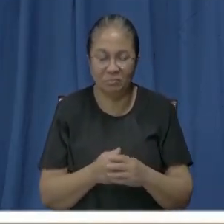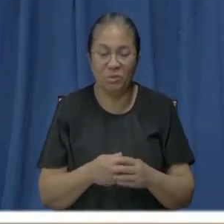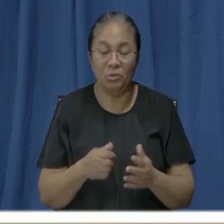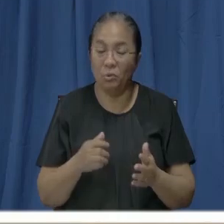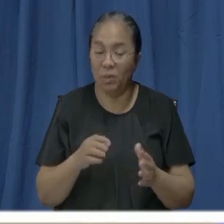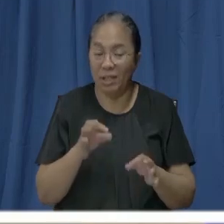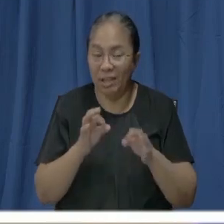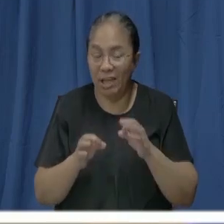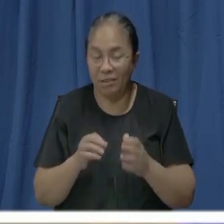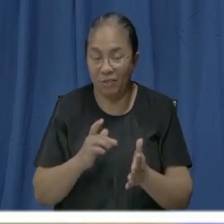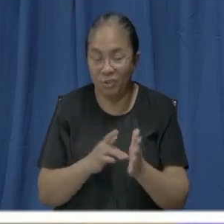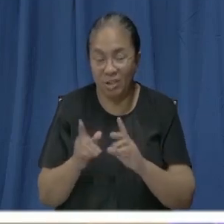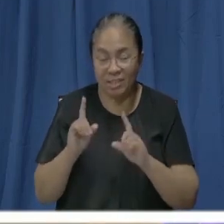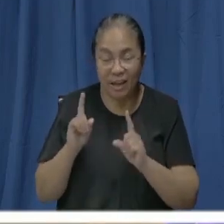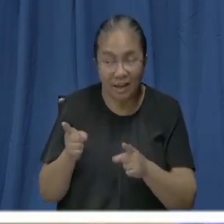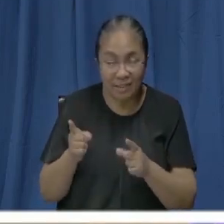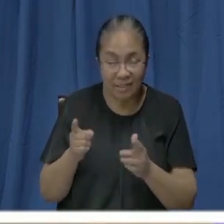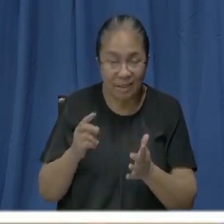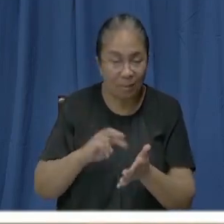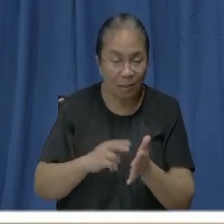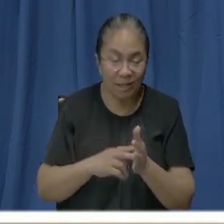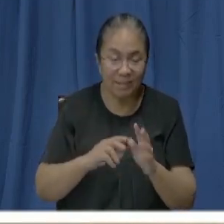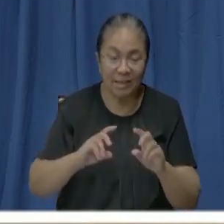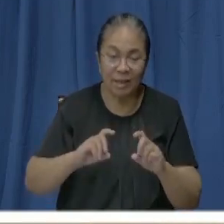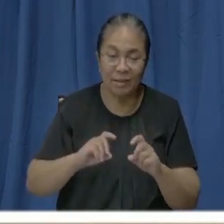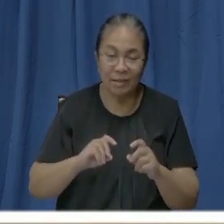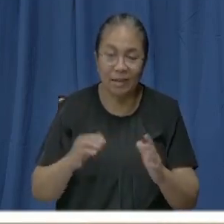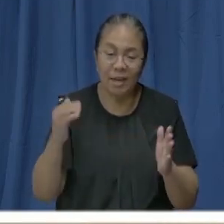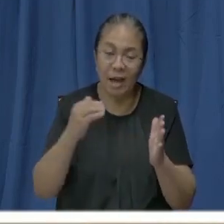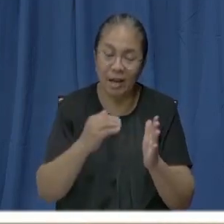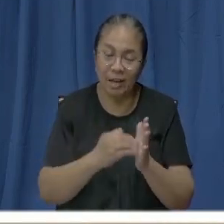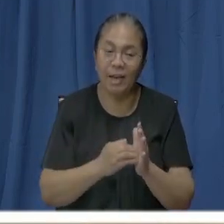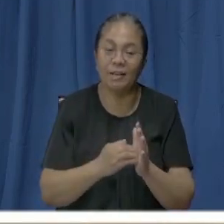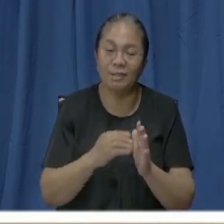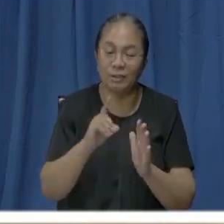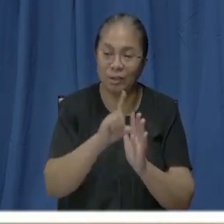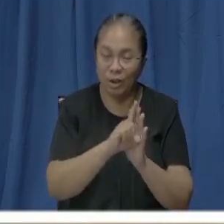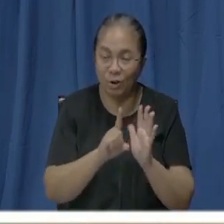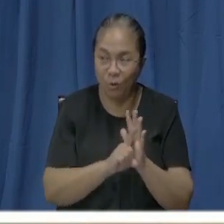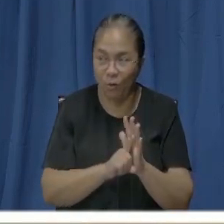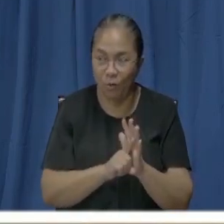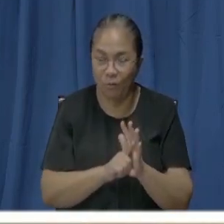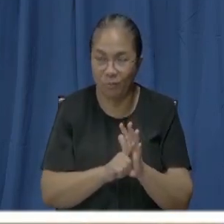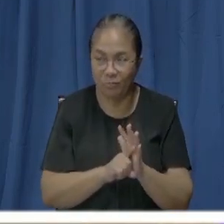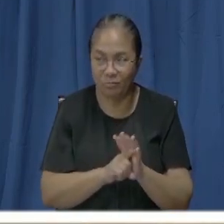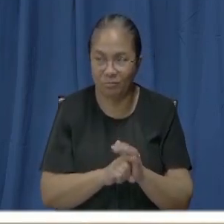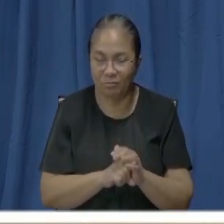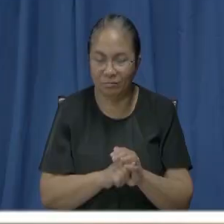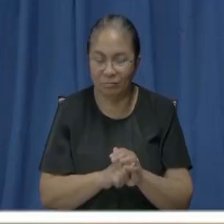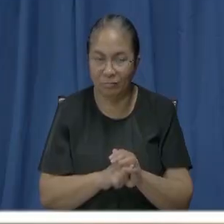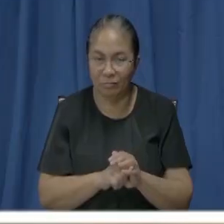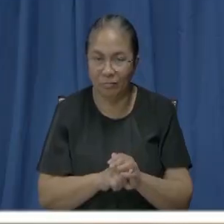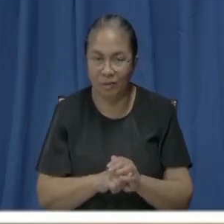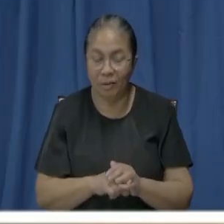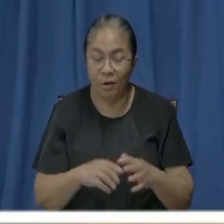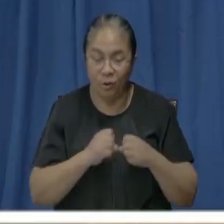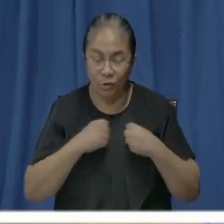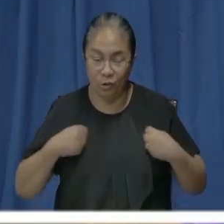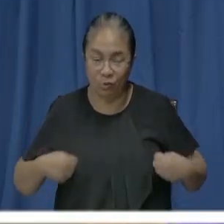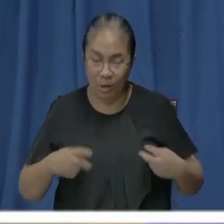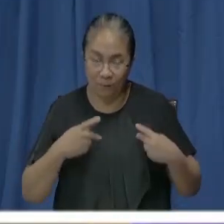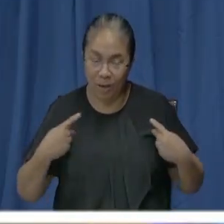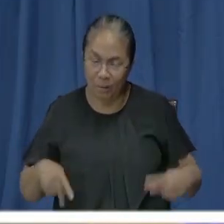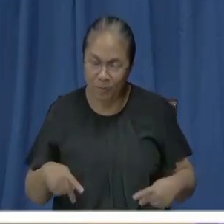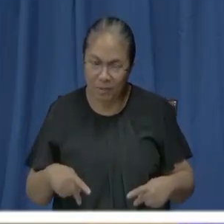law or the Jewish law. So their intention was not to get wisdom from the rabbi. Their intention was